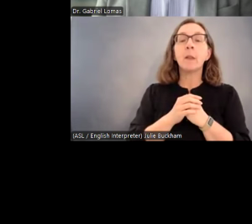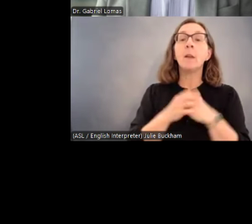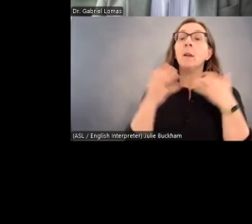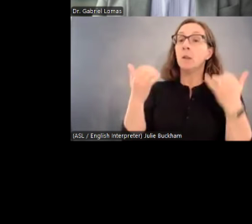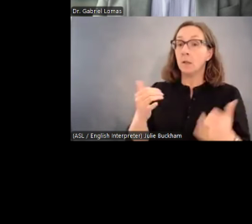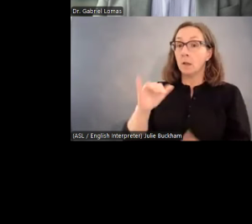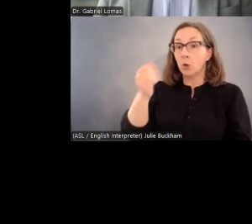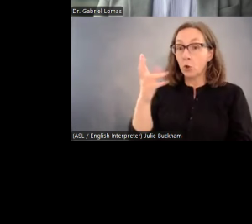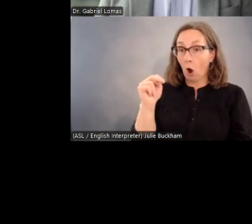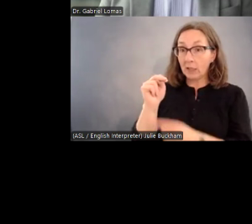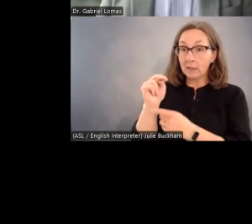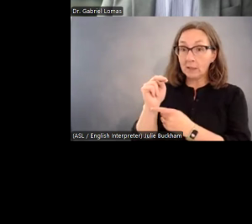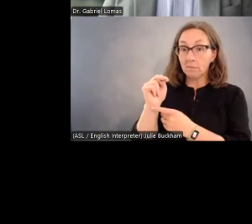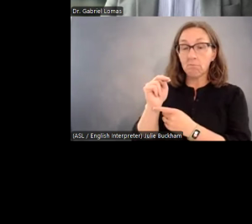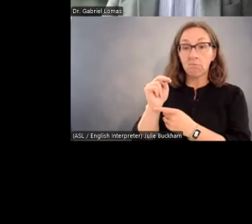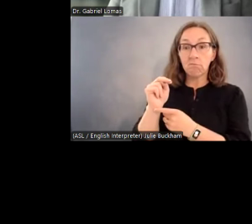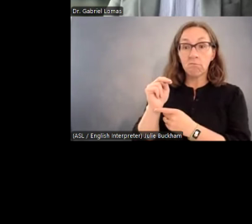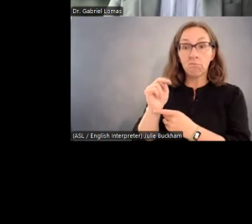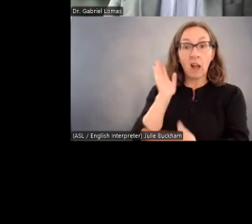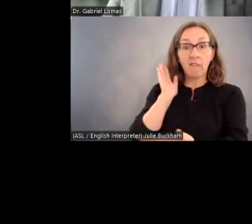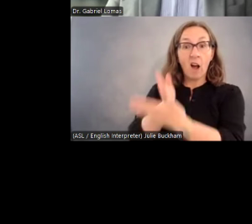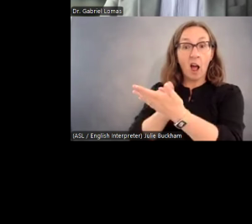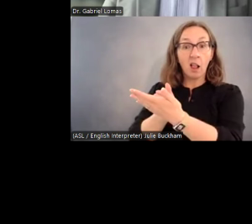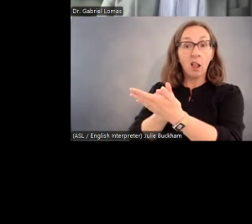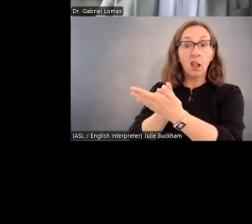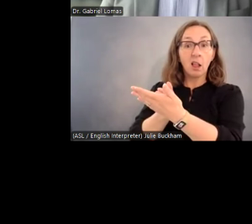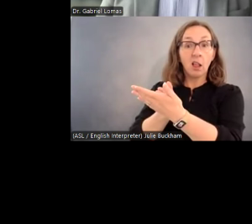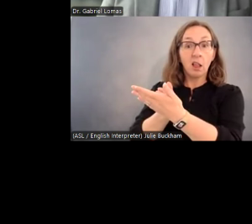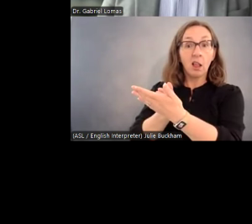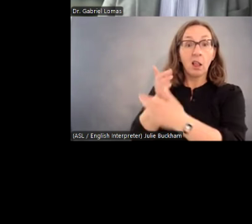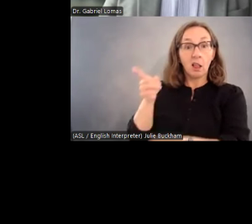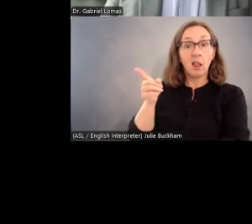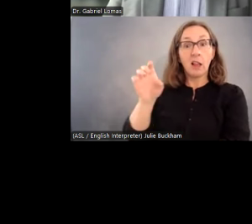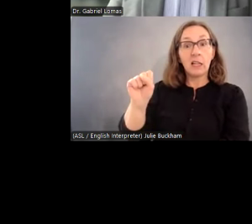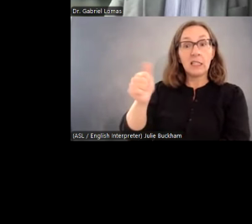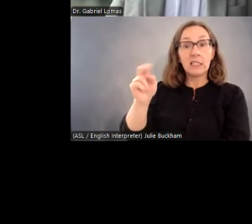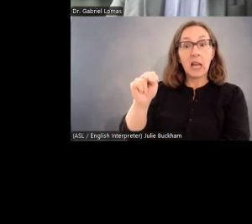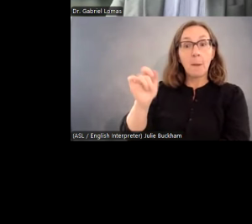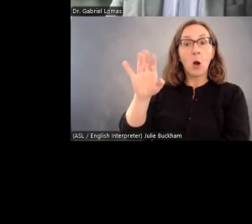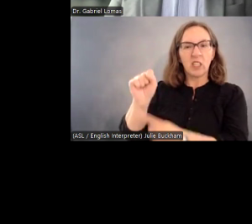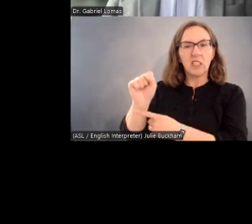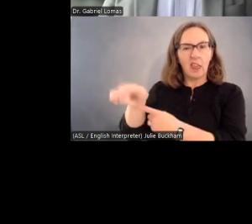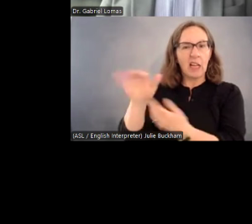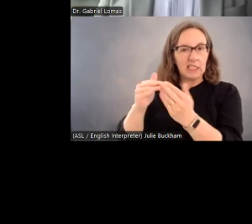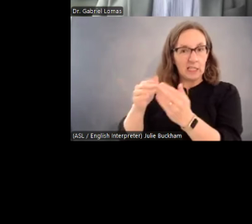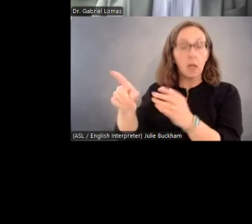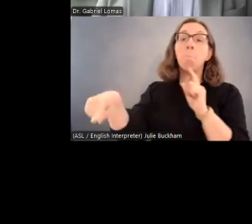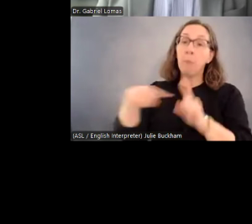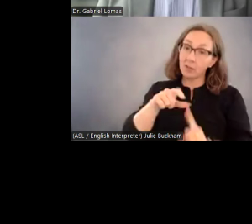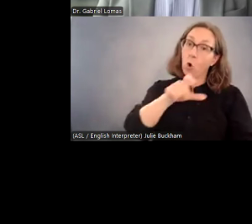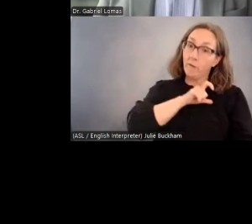John is in the process of filing charges against San Marcos, the city, and the officers,